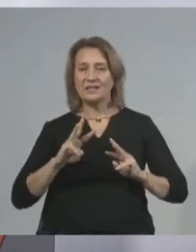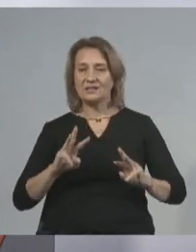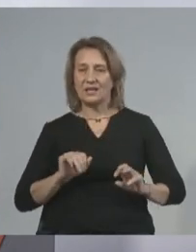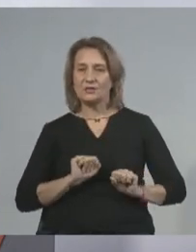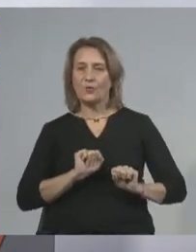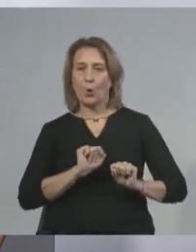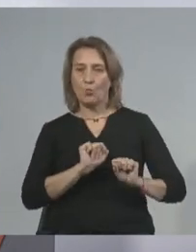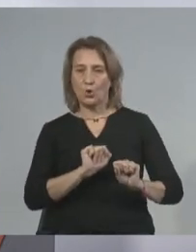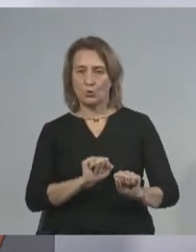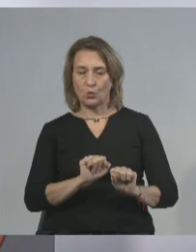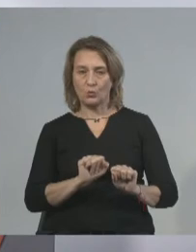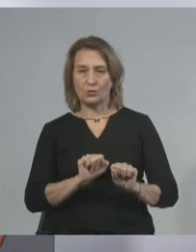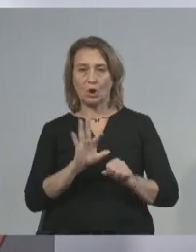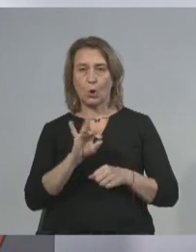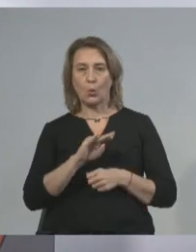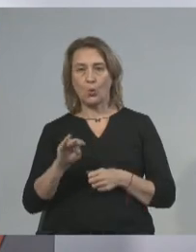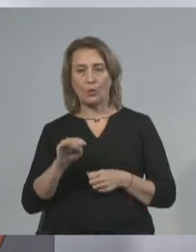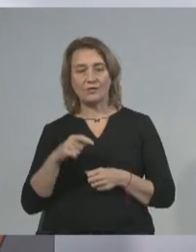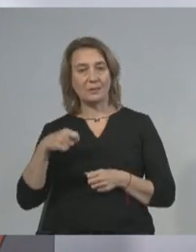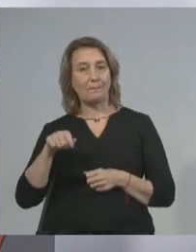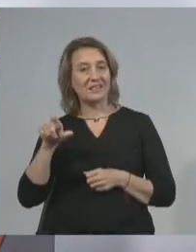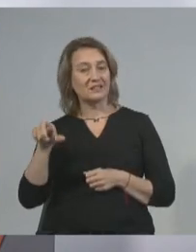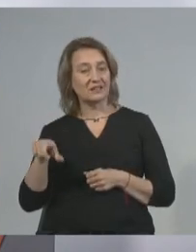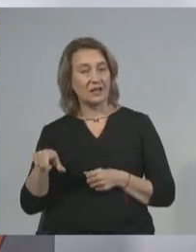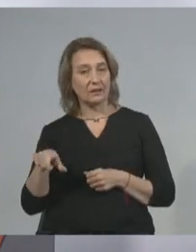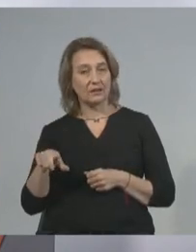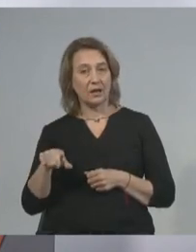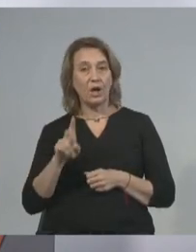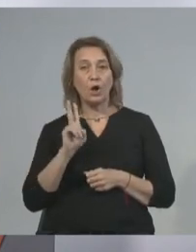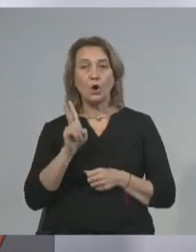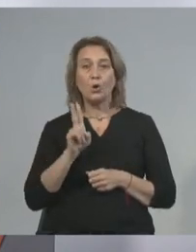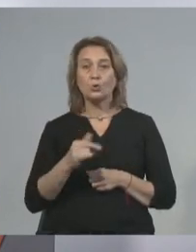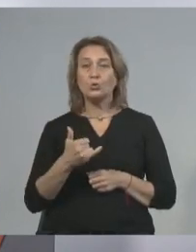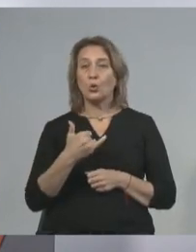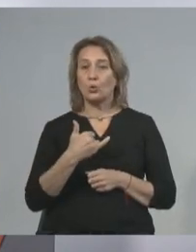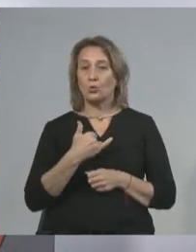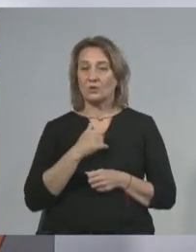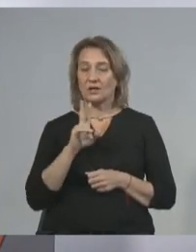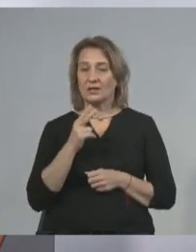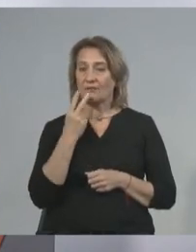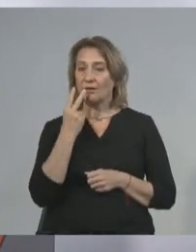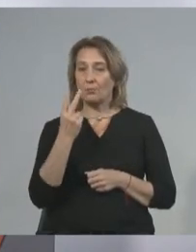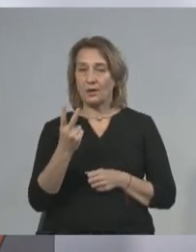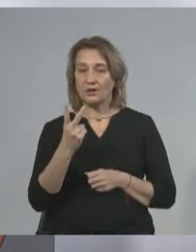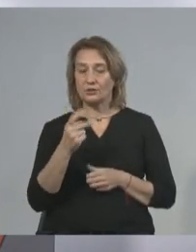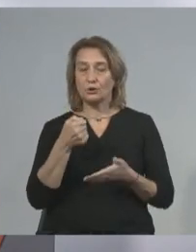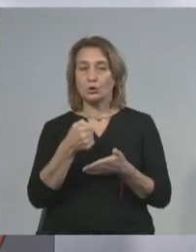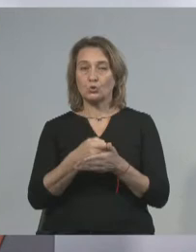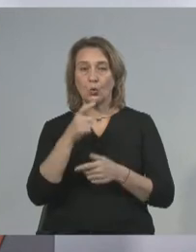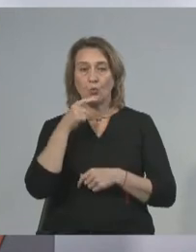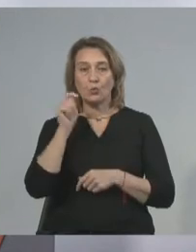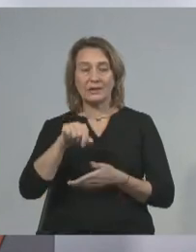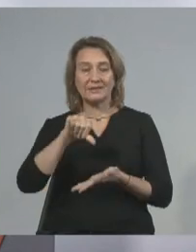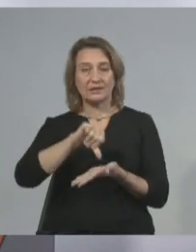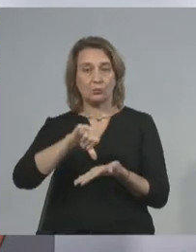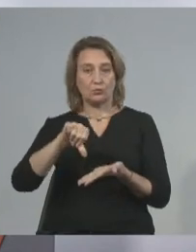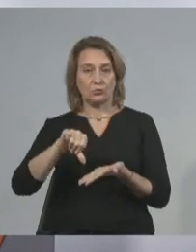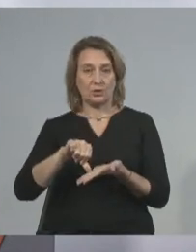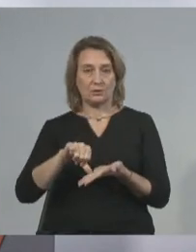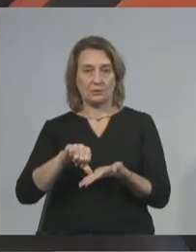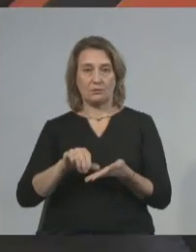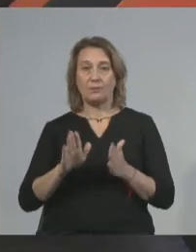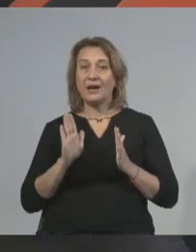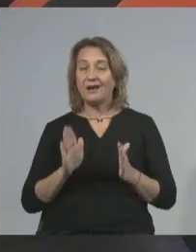countries so this is the ministry of defense in some countries this is uh office of the president uh that is